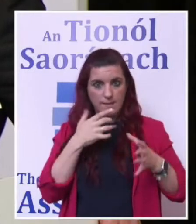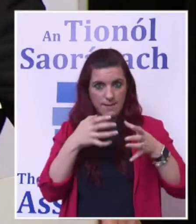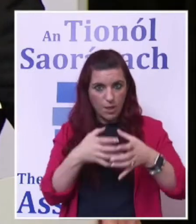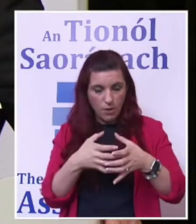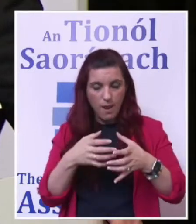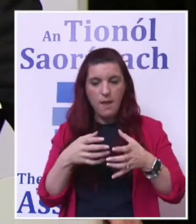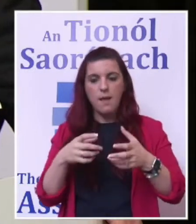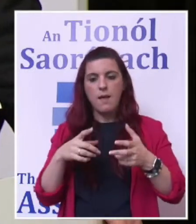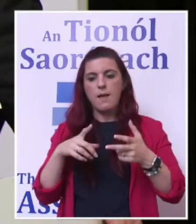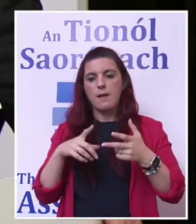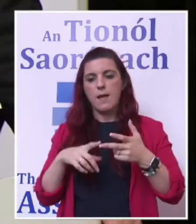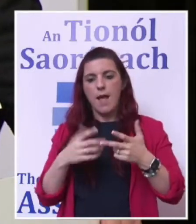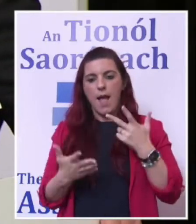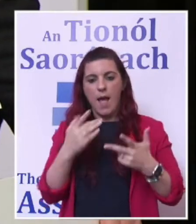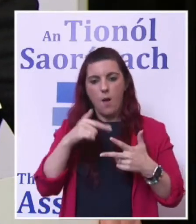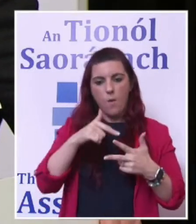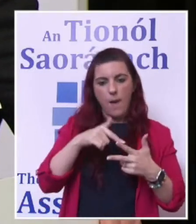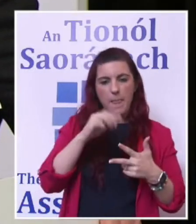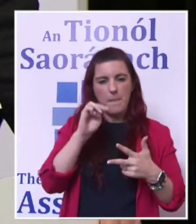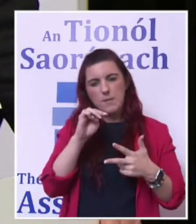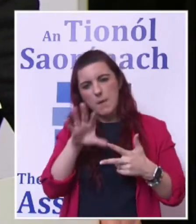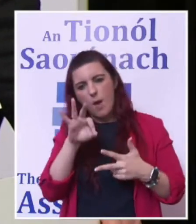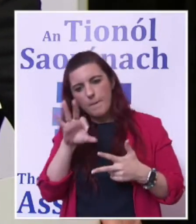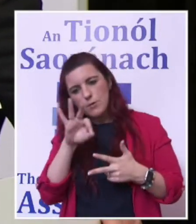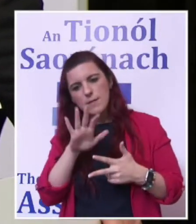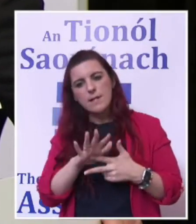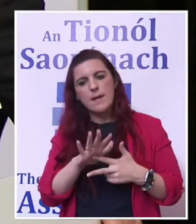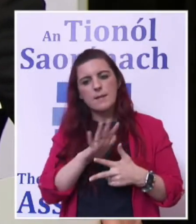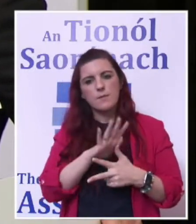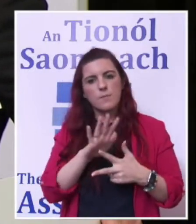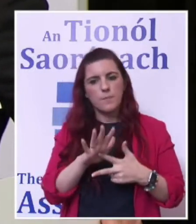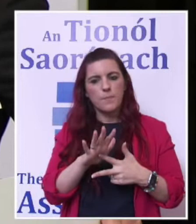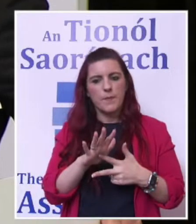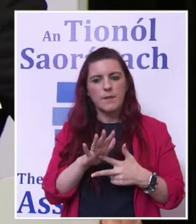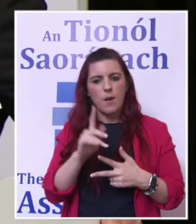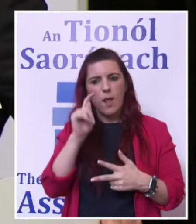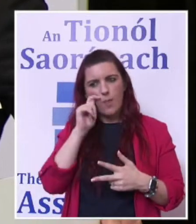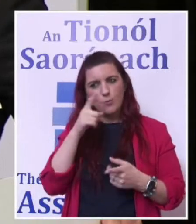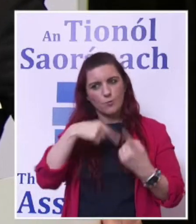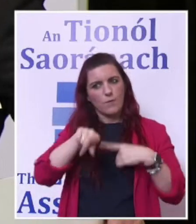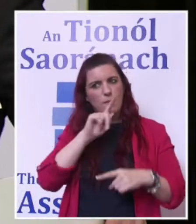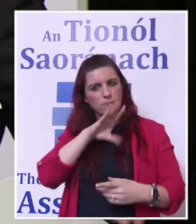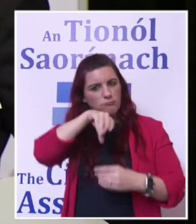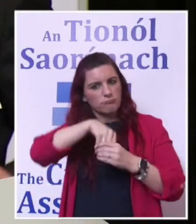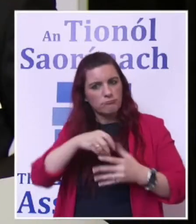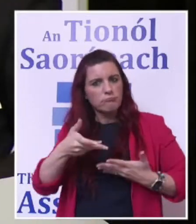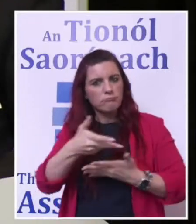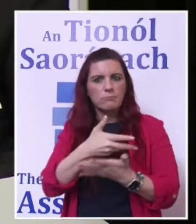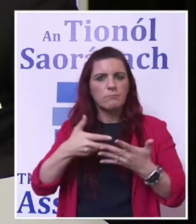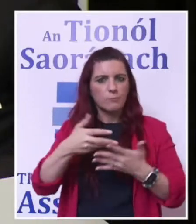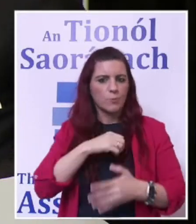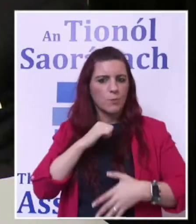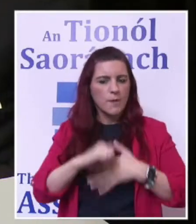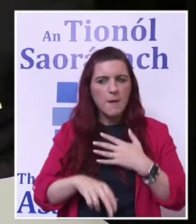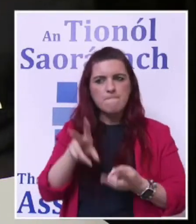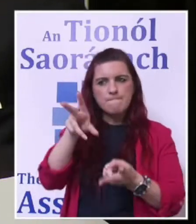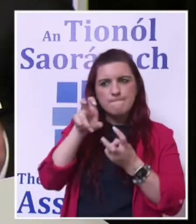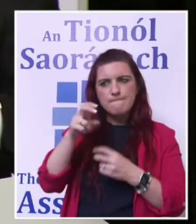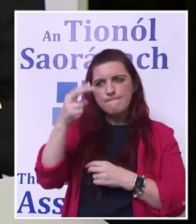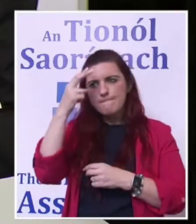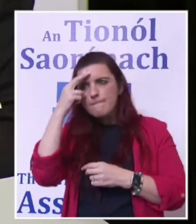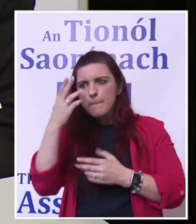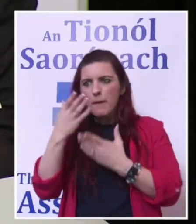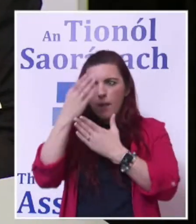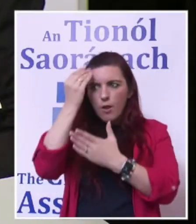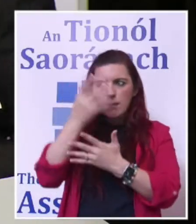do it, and the possible options. And I thought you've really embraced those concepts over